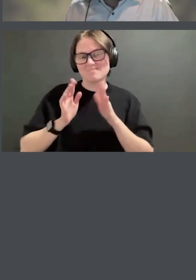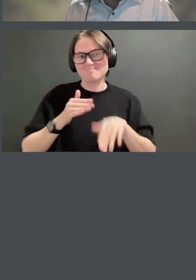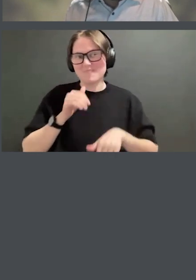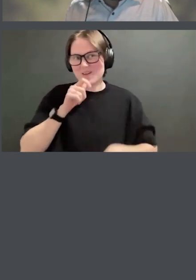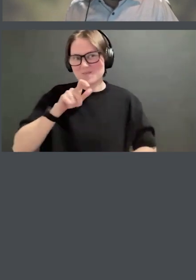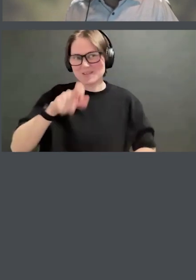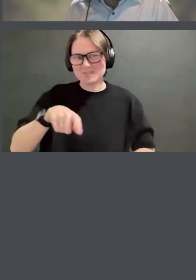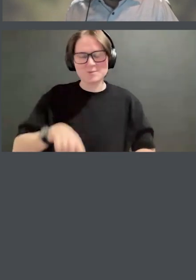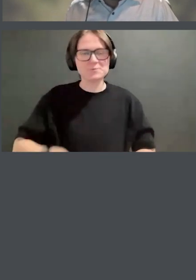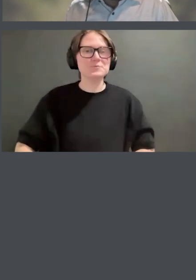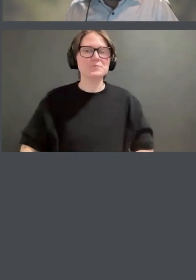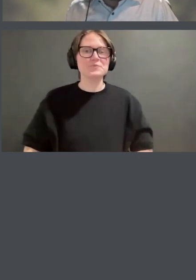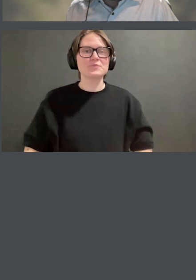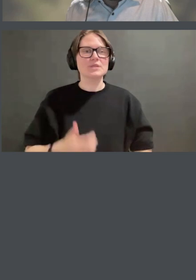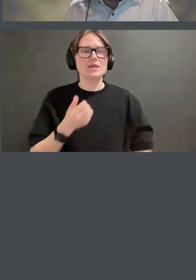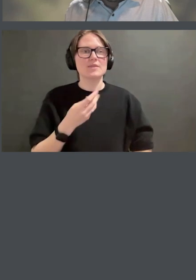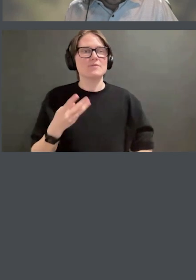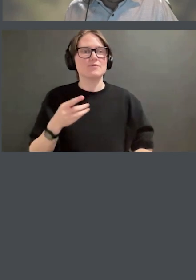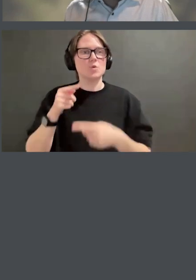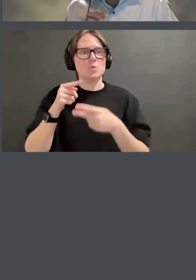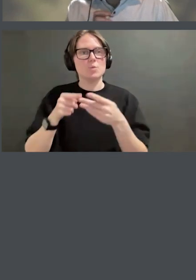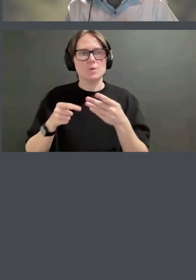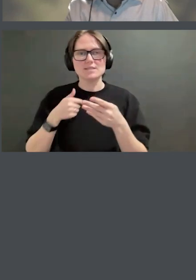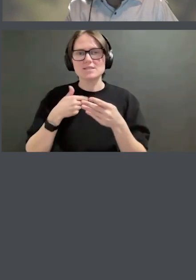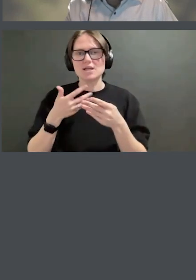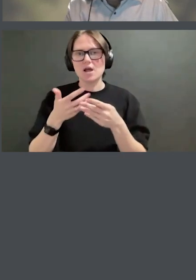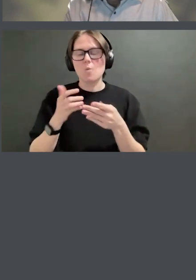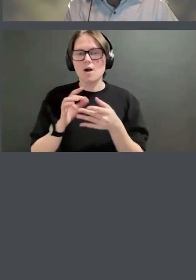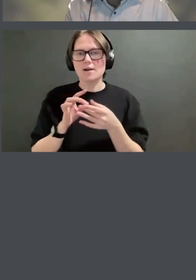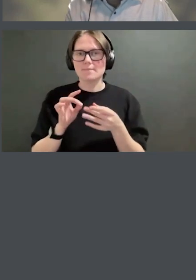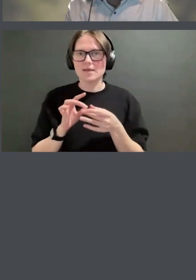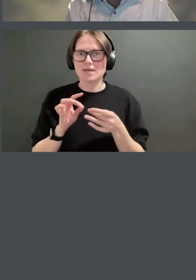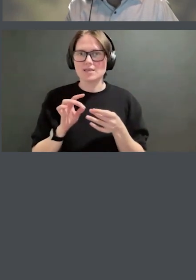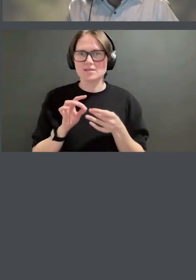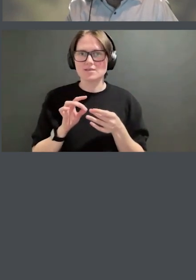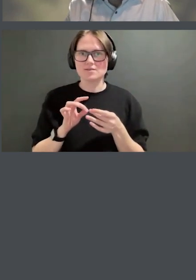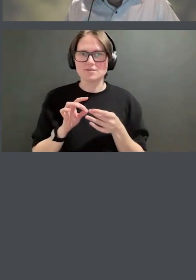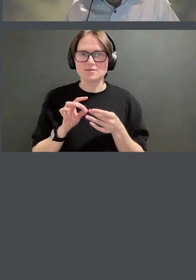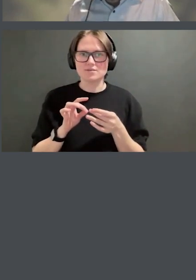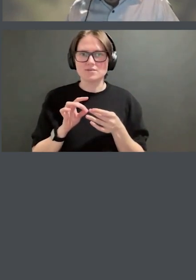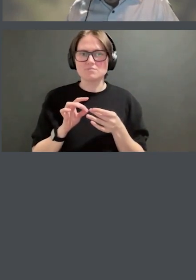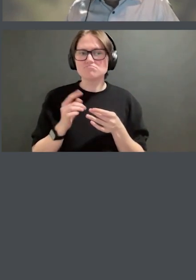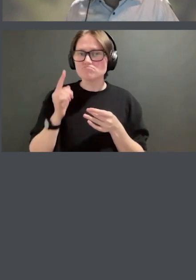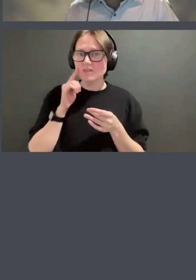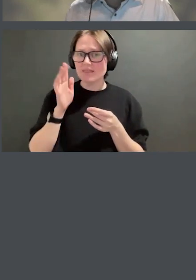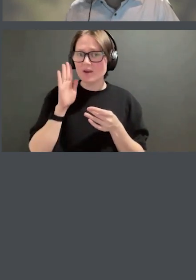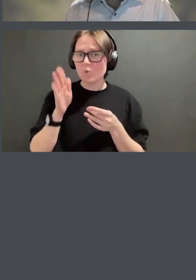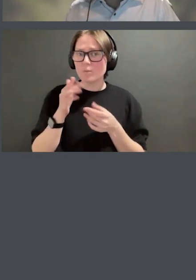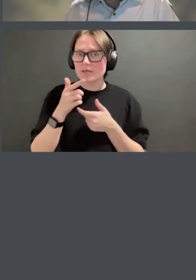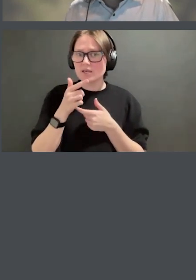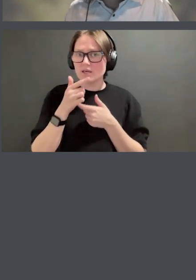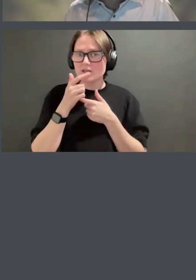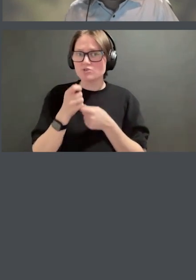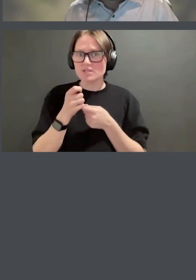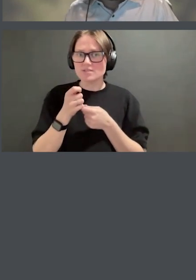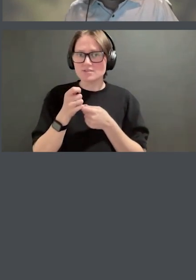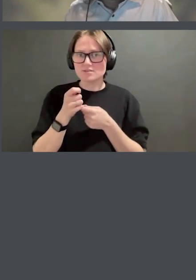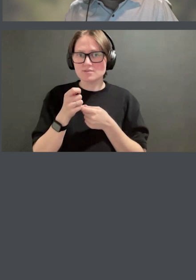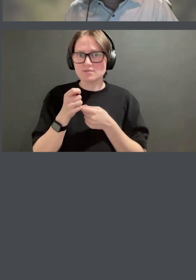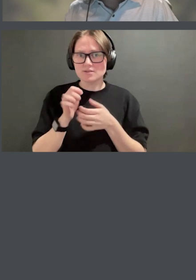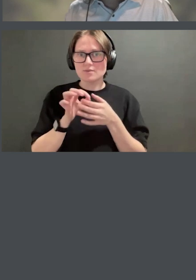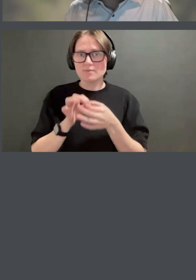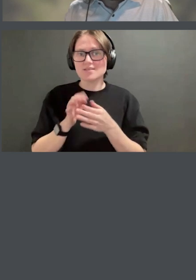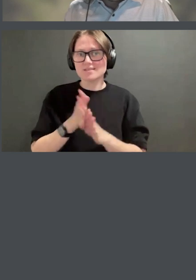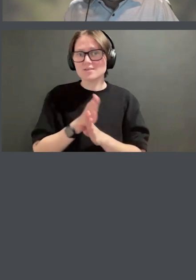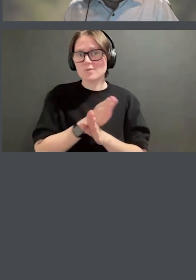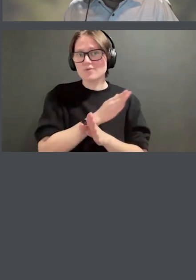then there's a couple of points that I want to make that I think will be of interest based on some of the early